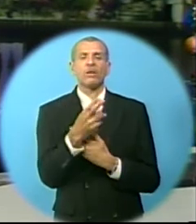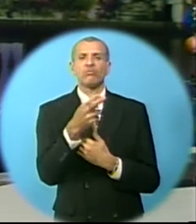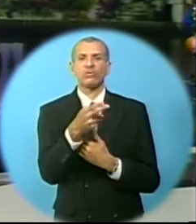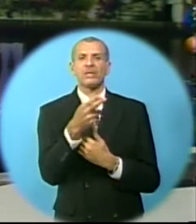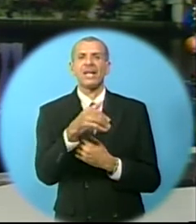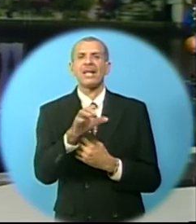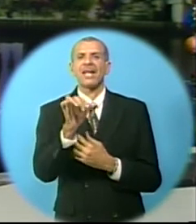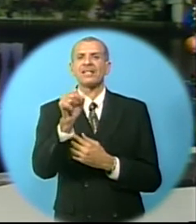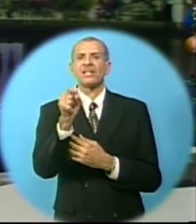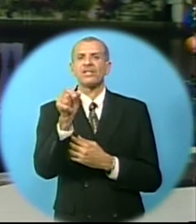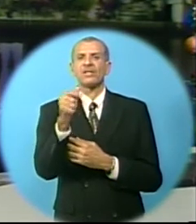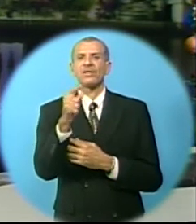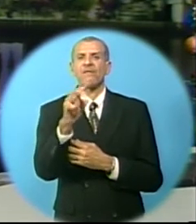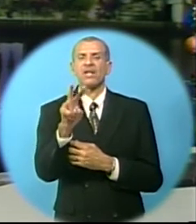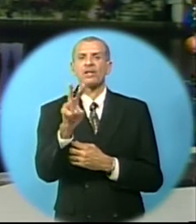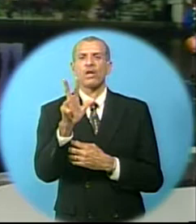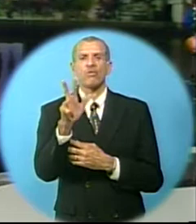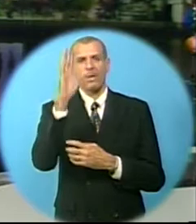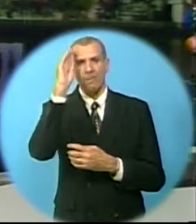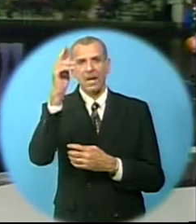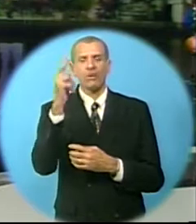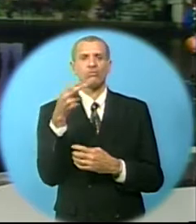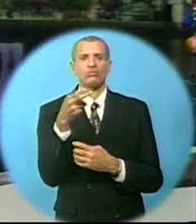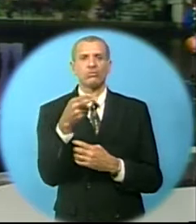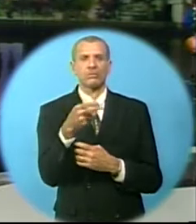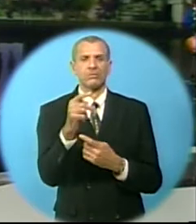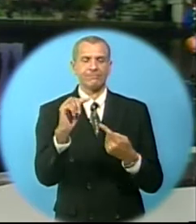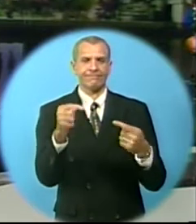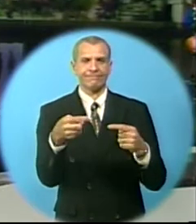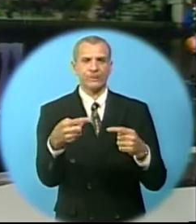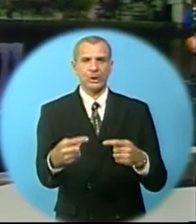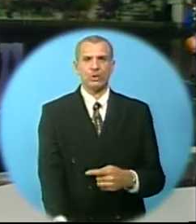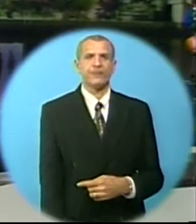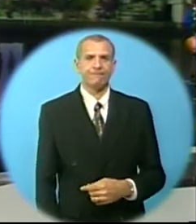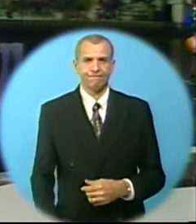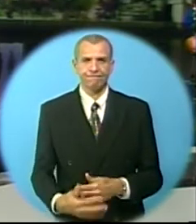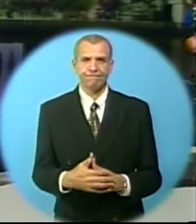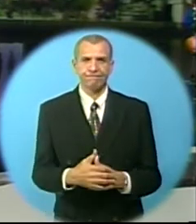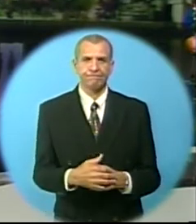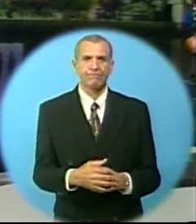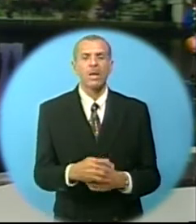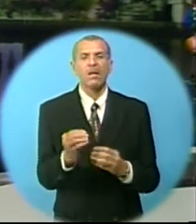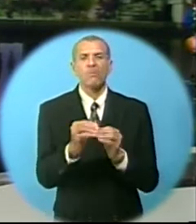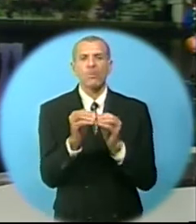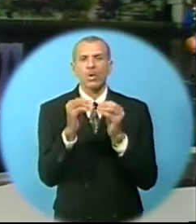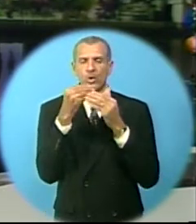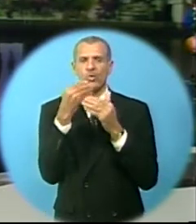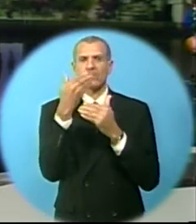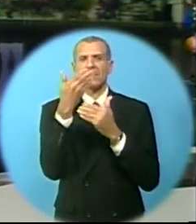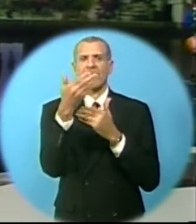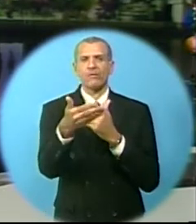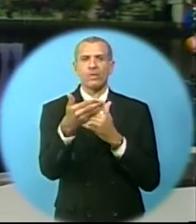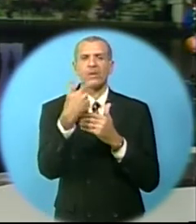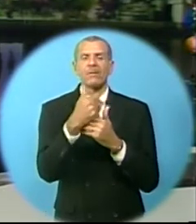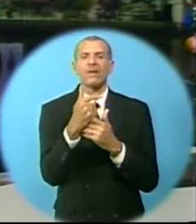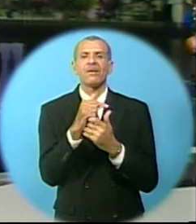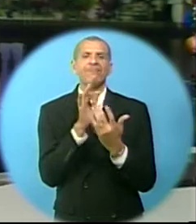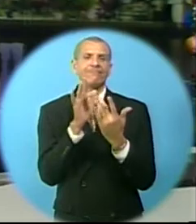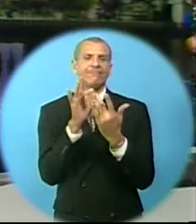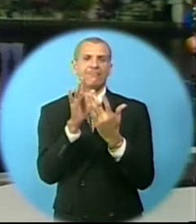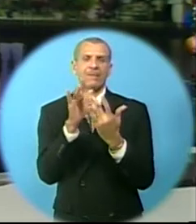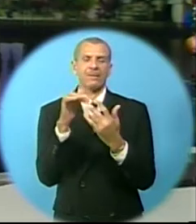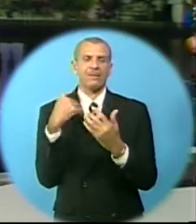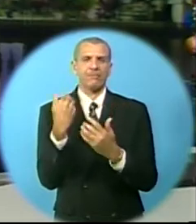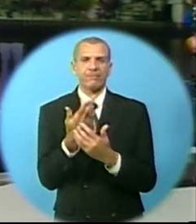Village, Christchurch, in which 3 men were injured. And we'll have more news right after the break, but first we want to get your take on